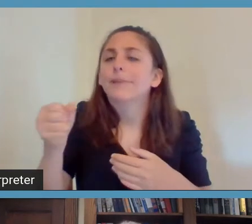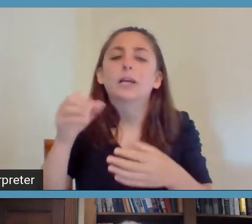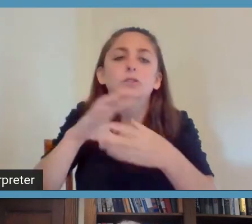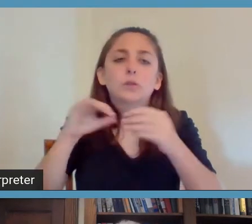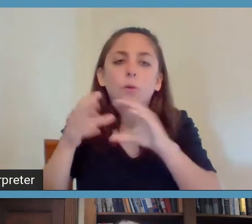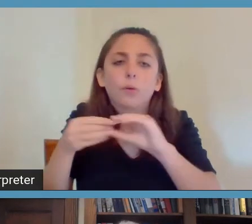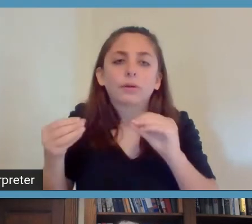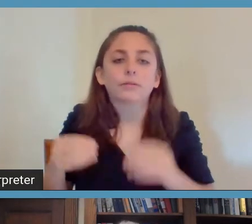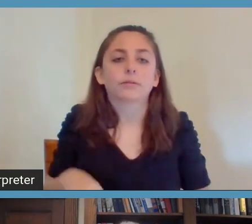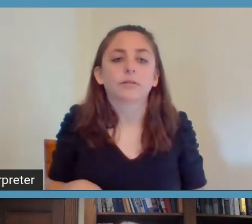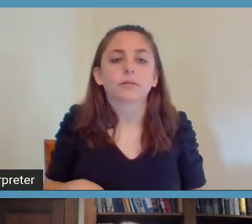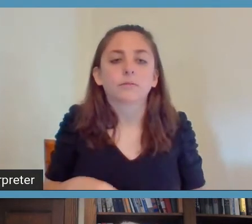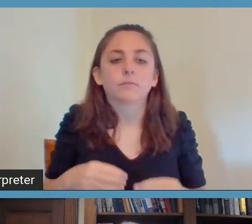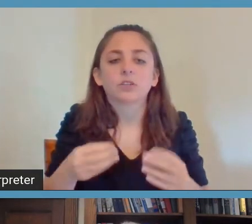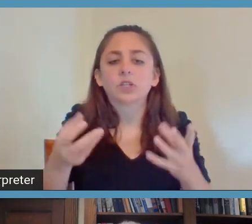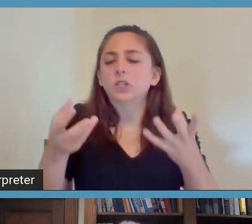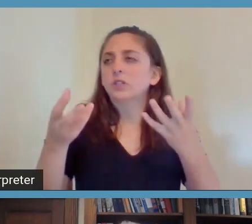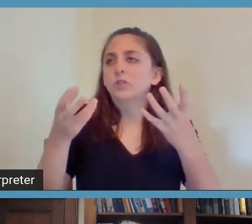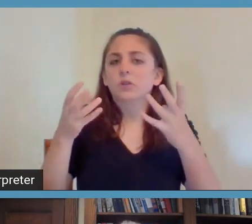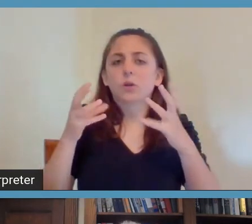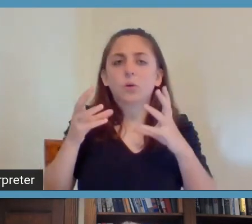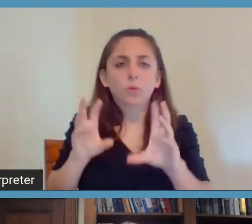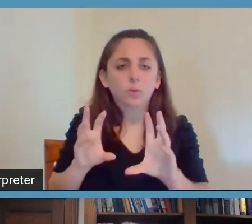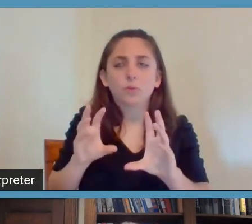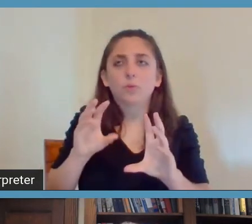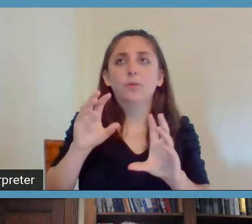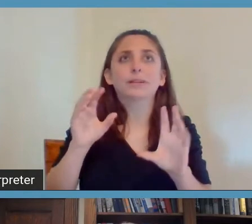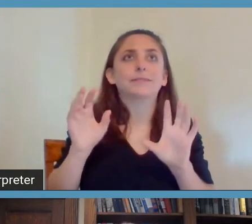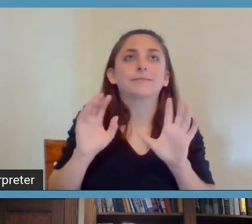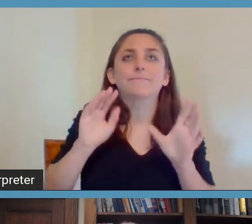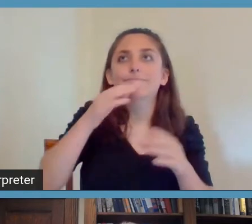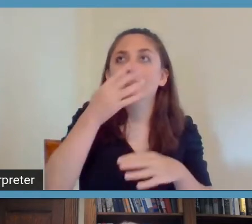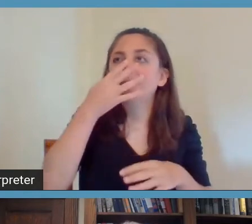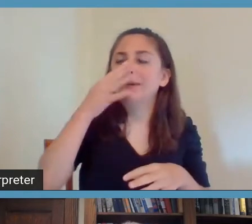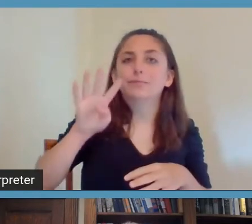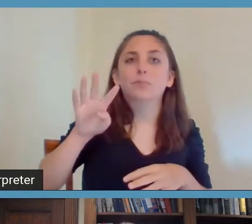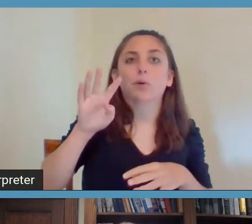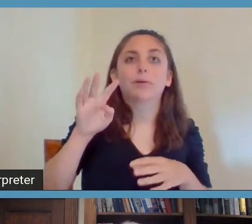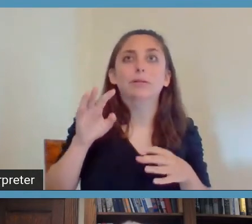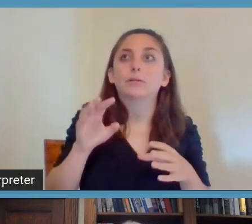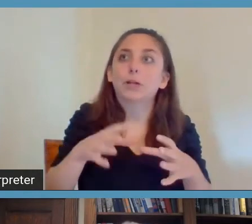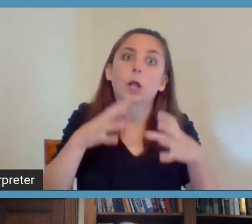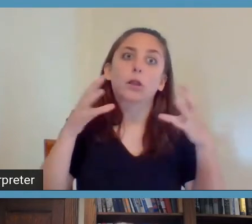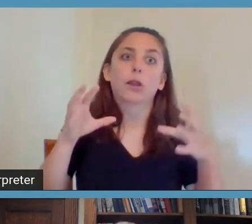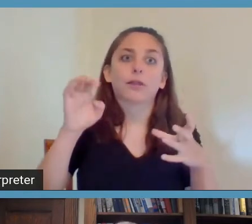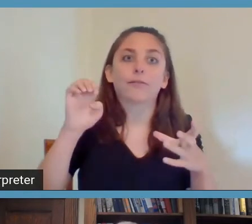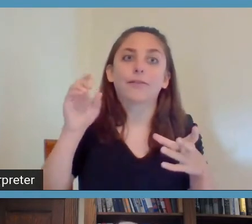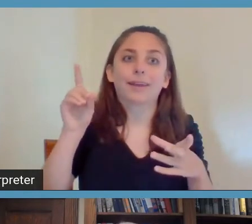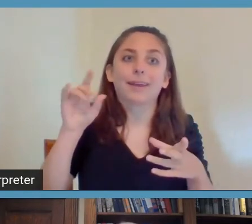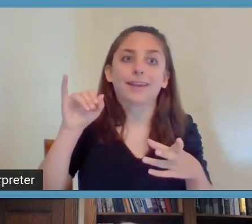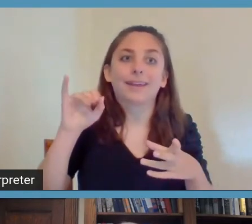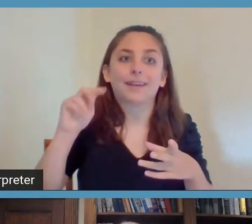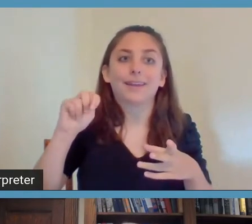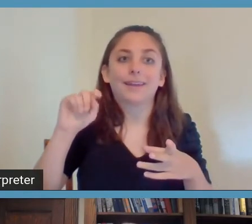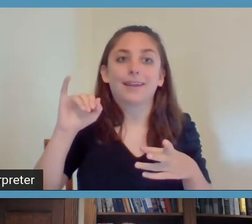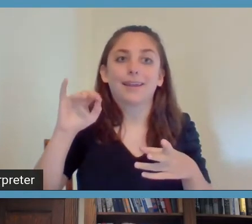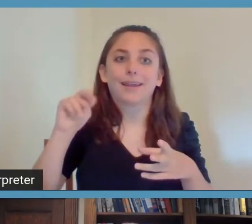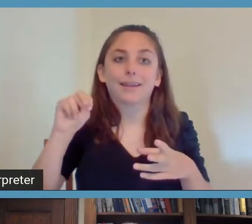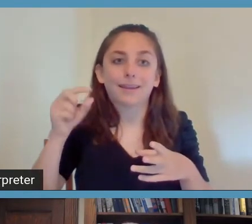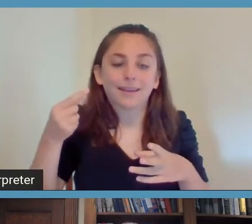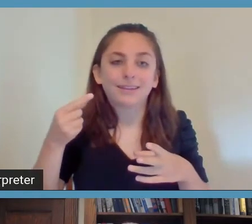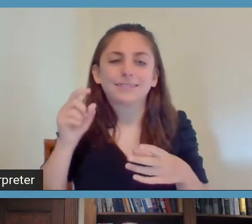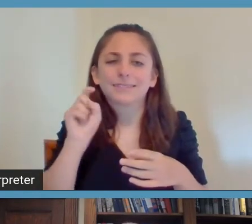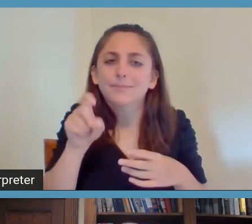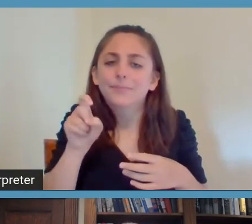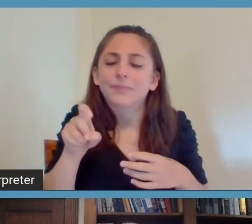Mm-hmm. I don't want to discount the amount of editing that it takes so to, you know, break up all of the, you know, into something meaningful. But would